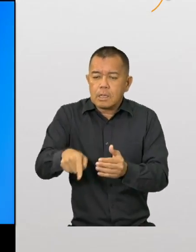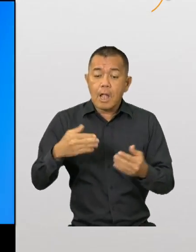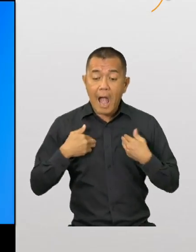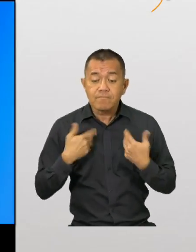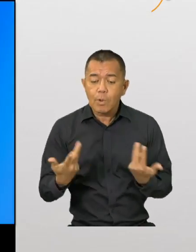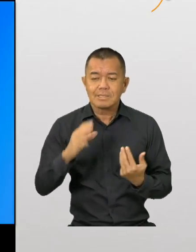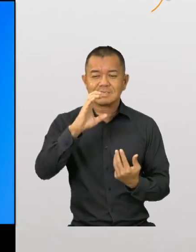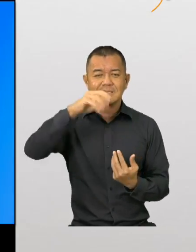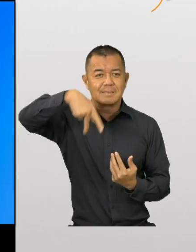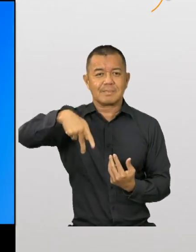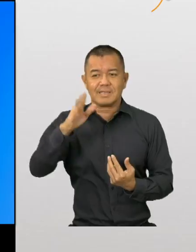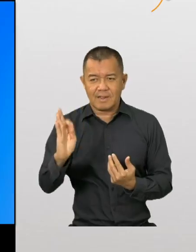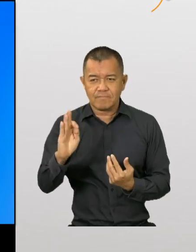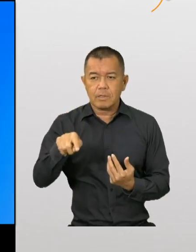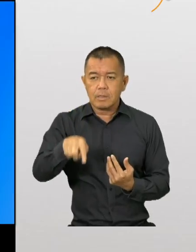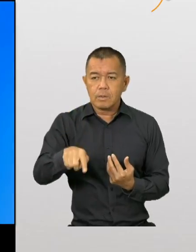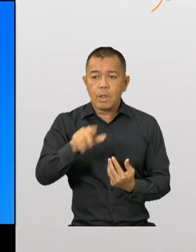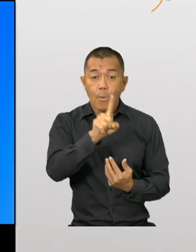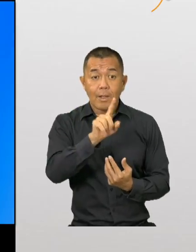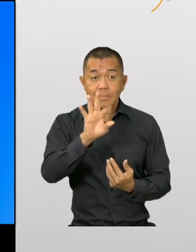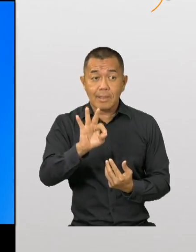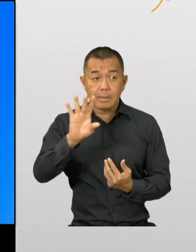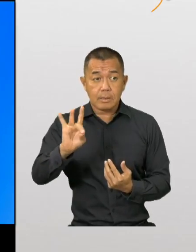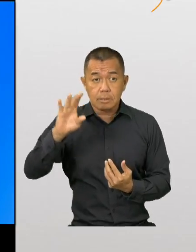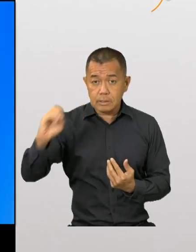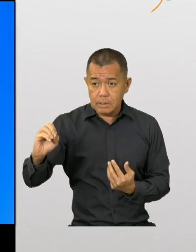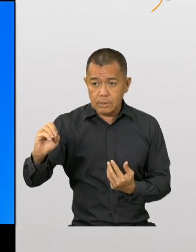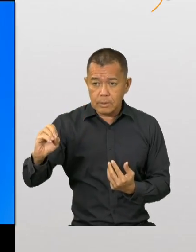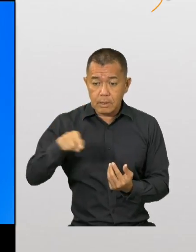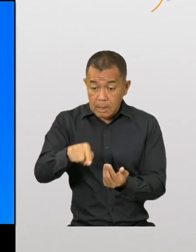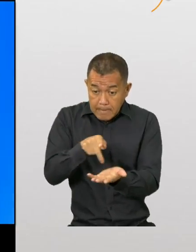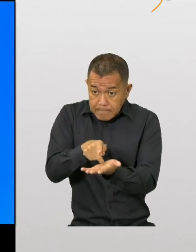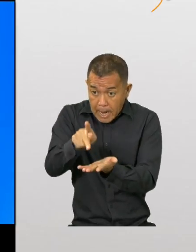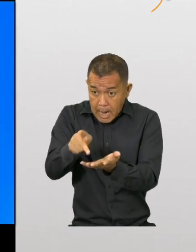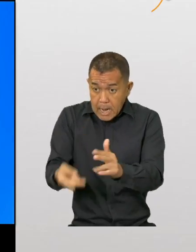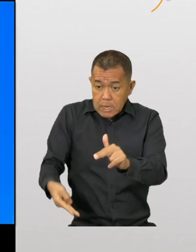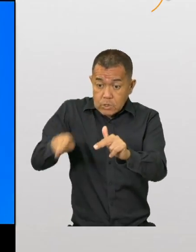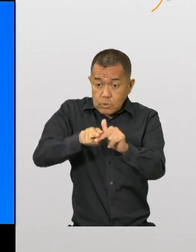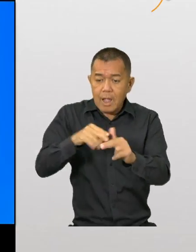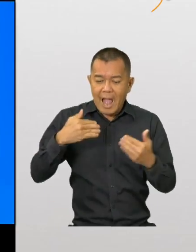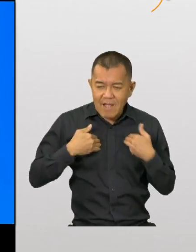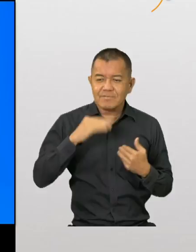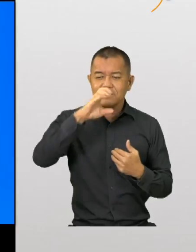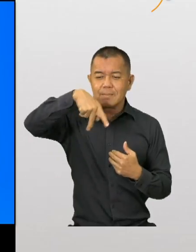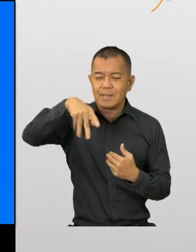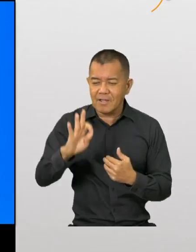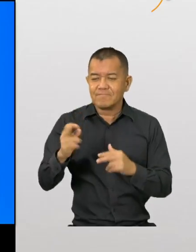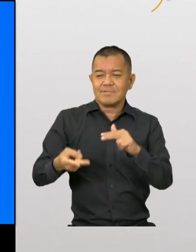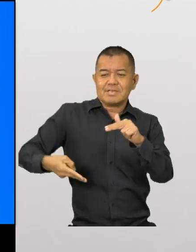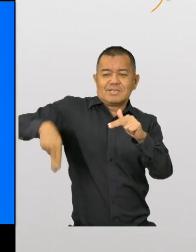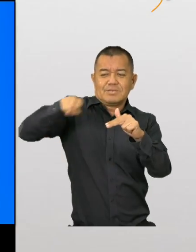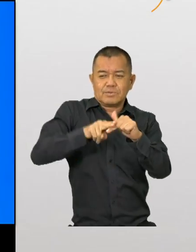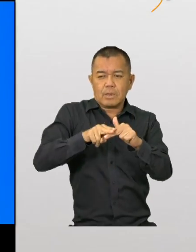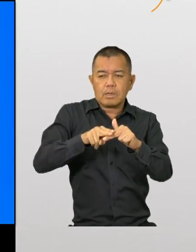increased sharply, CPF rates also went up significantly. But of course, the cohorts that came after them